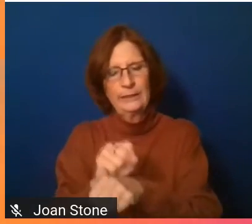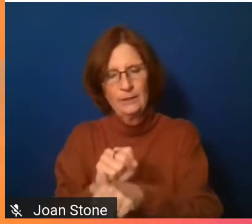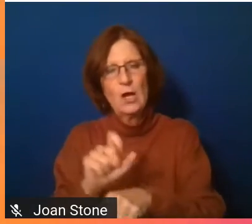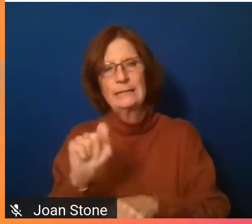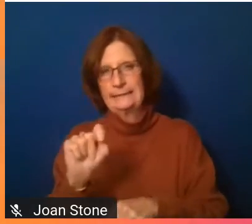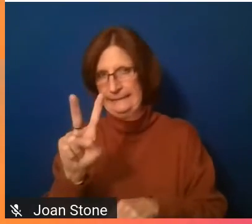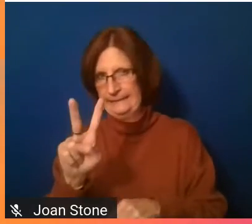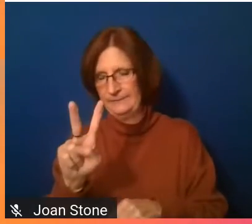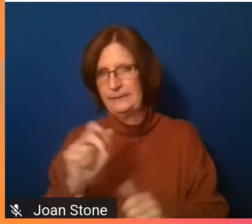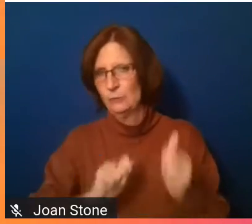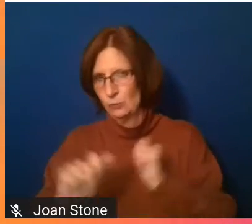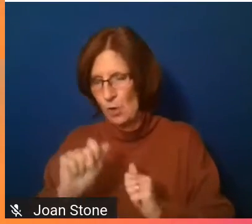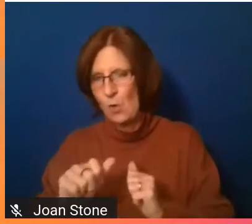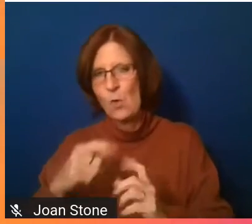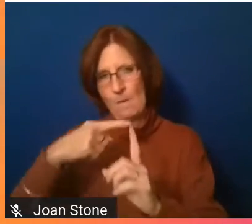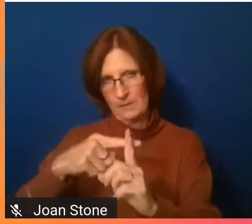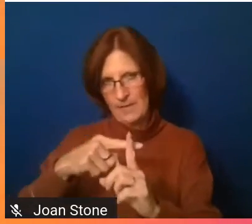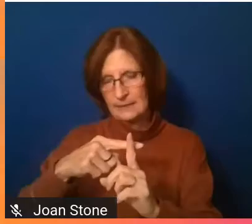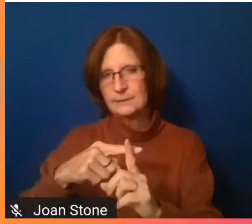at the same time. So